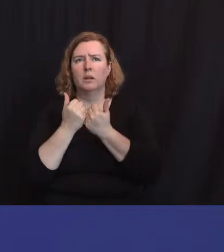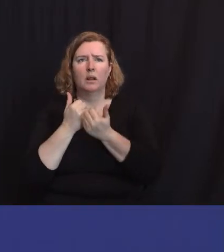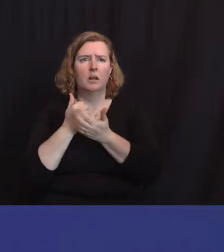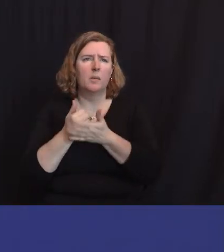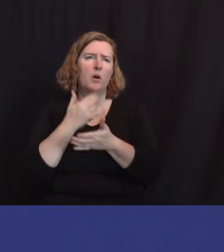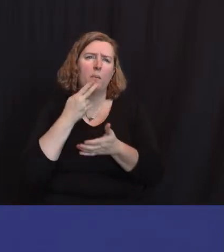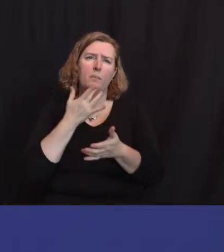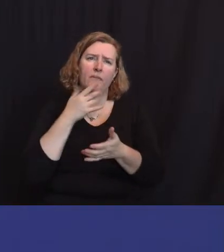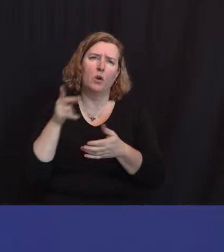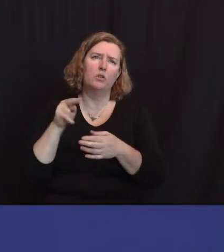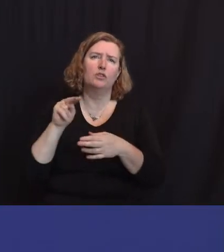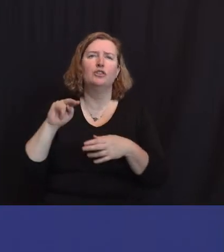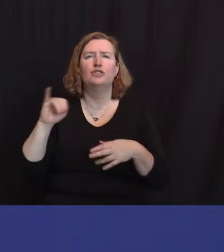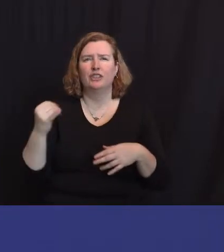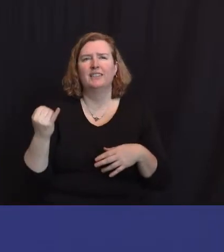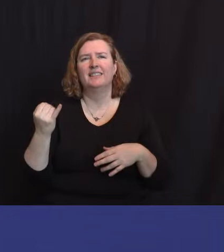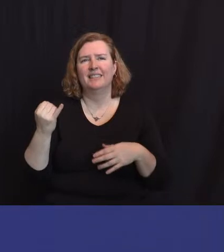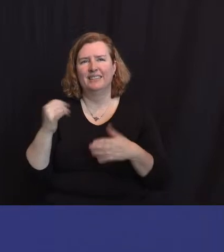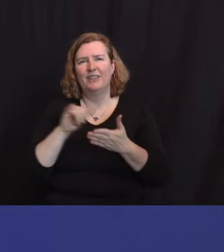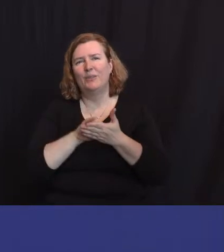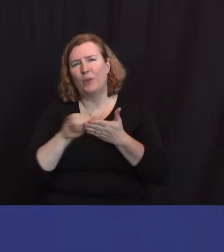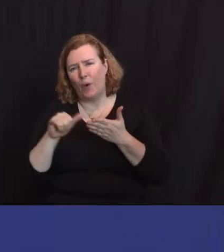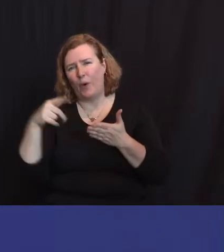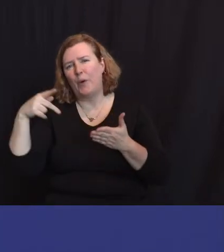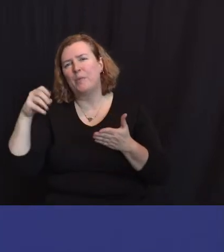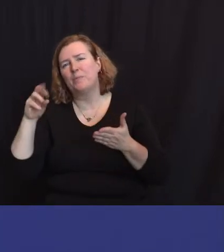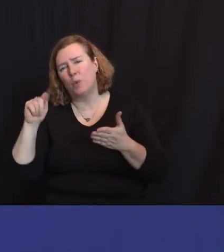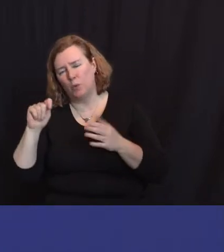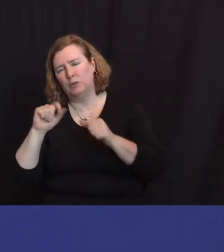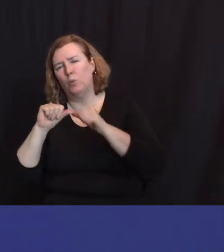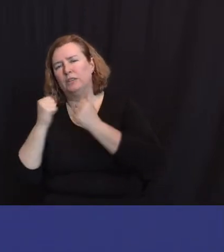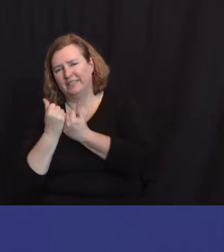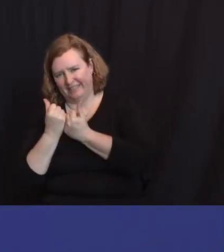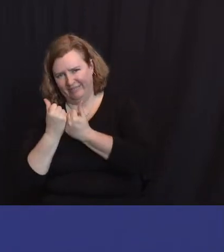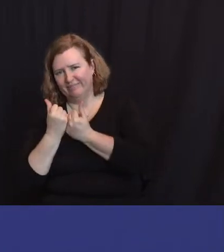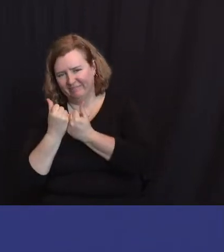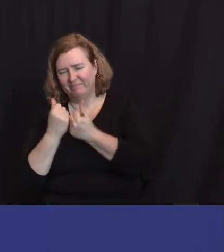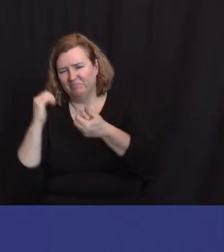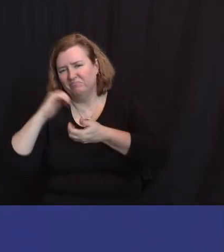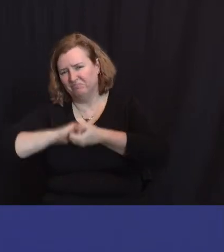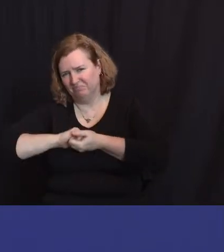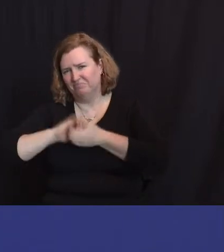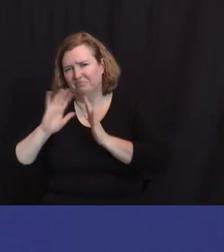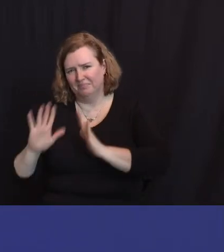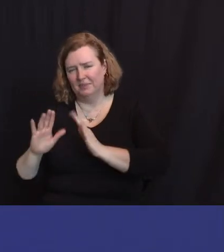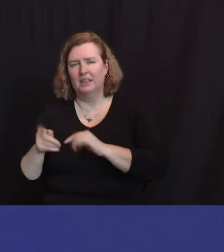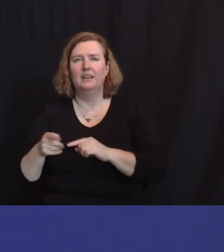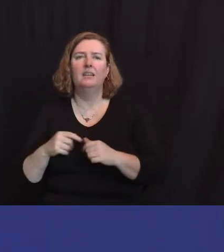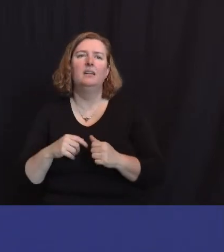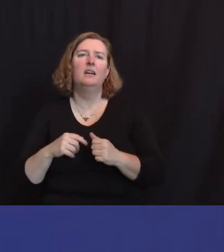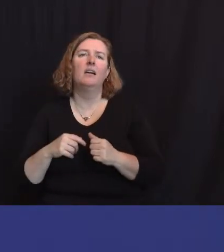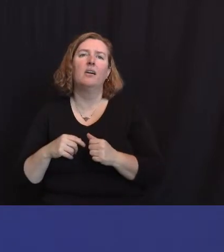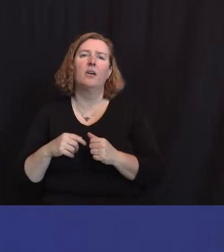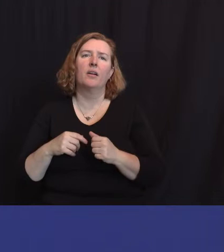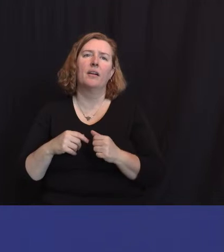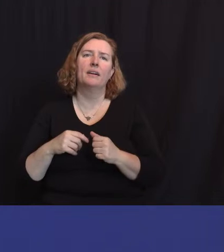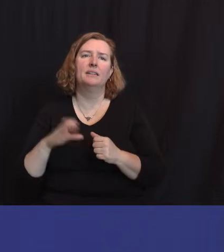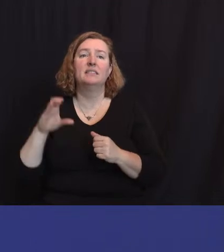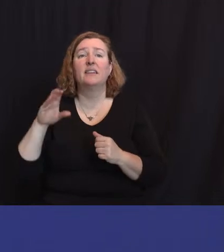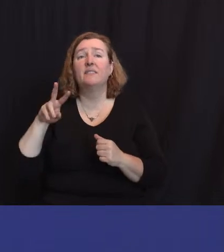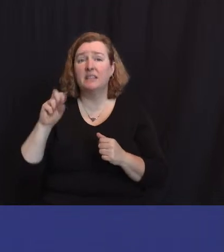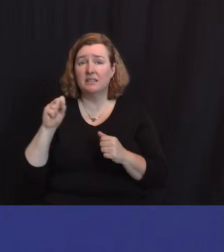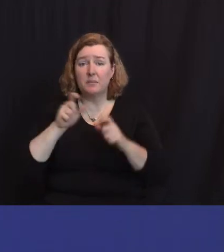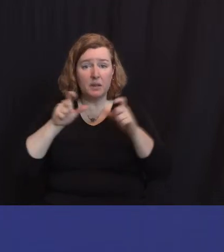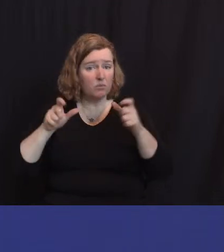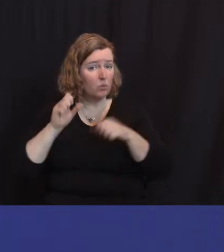day. And CVS, right? And then you and I asked the CVS folks, where are they from? They had 2 or 3 from Jersey, but they had somebody from Arizona,